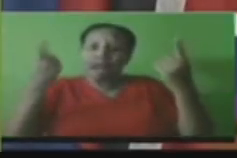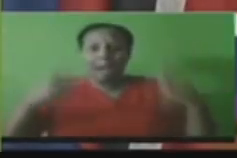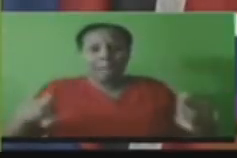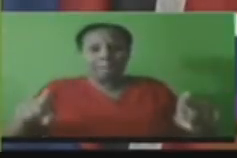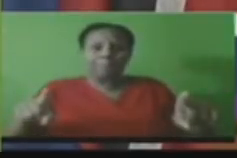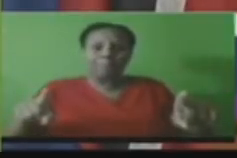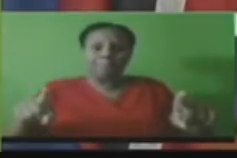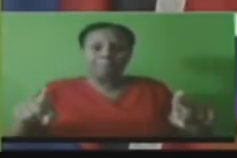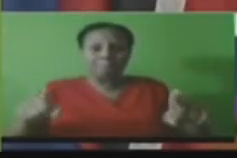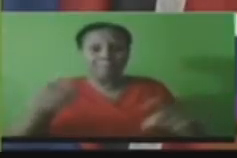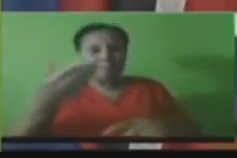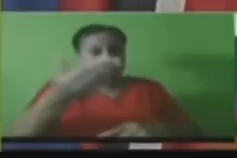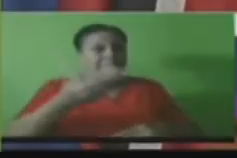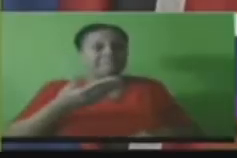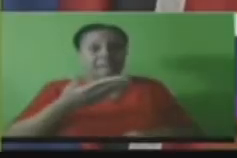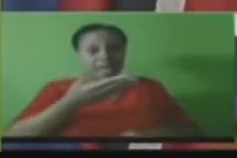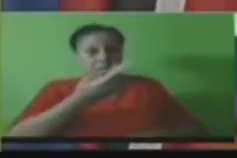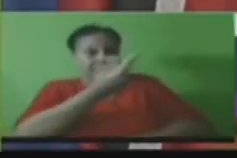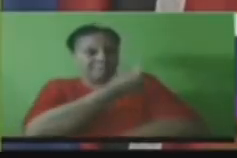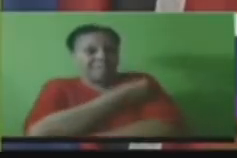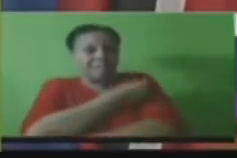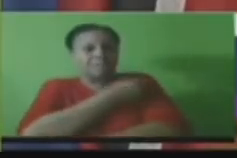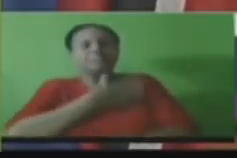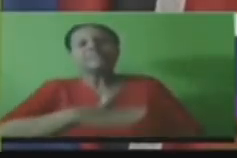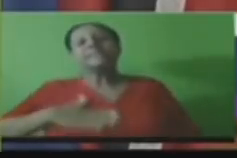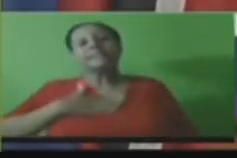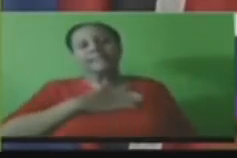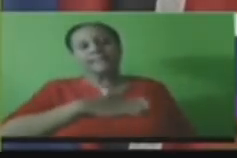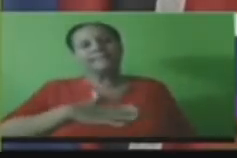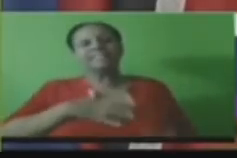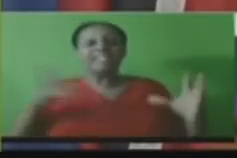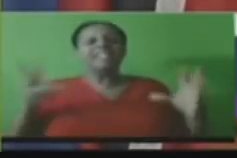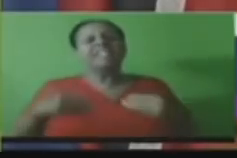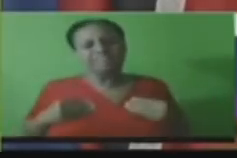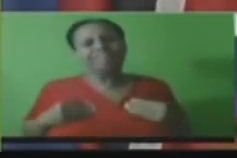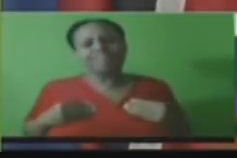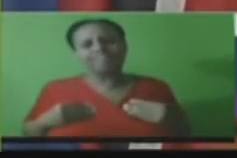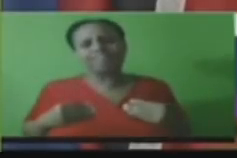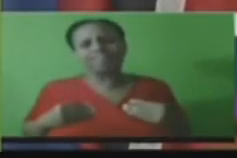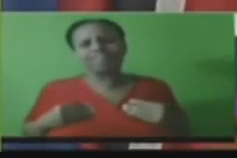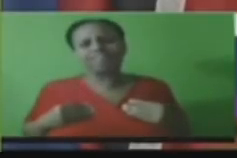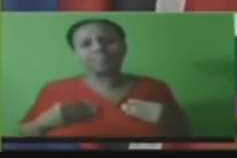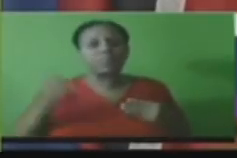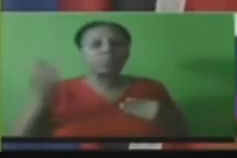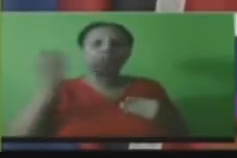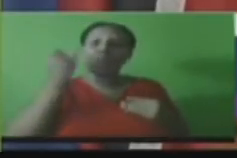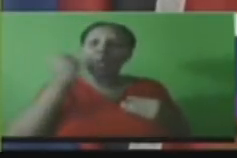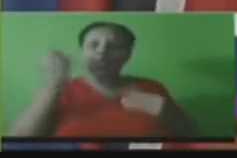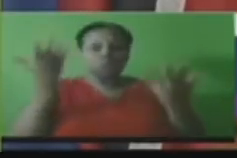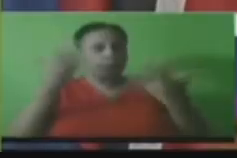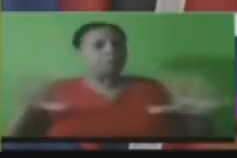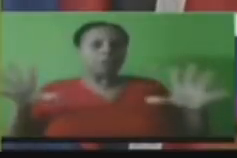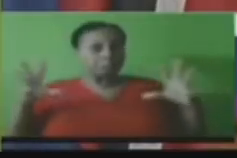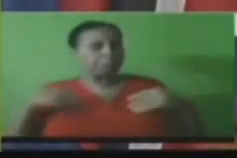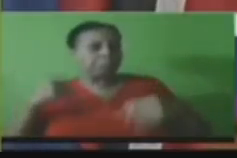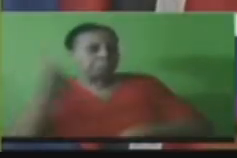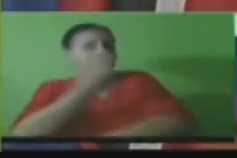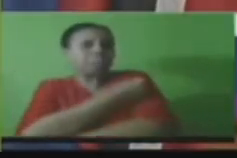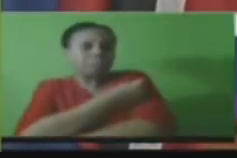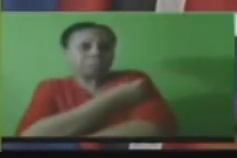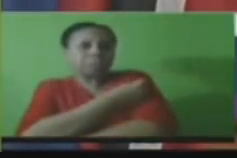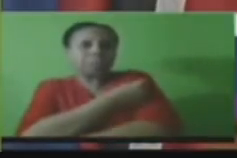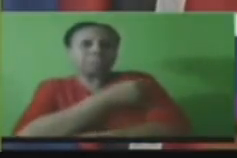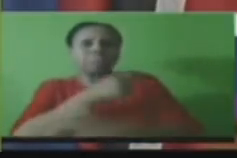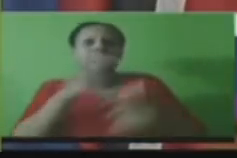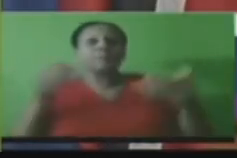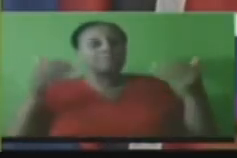it. And if you have already accepted it, encourage someone else to